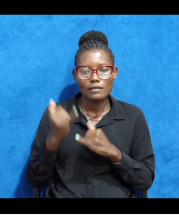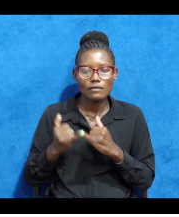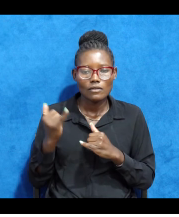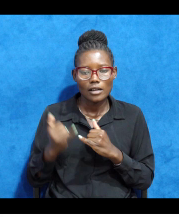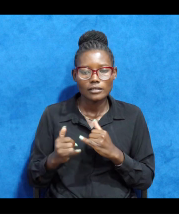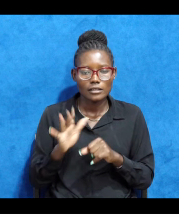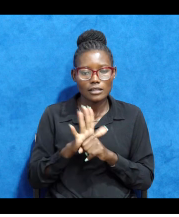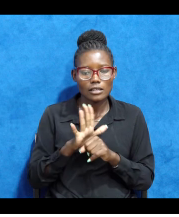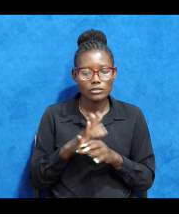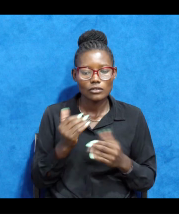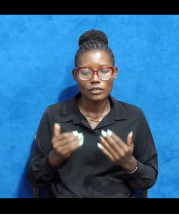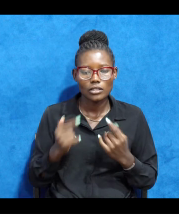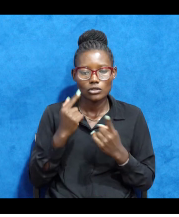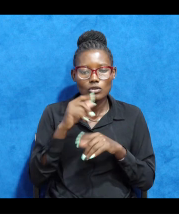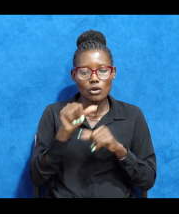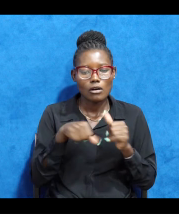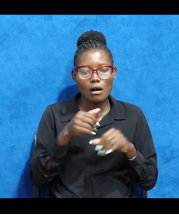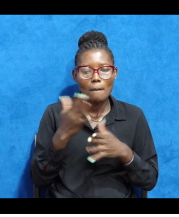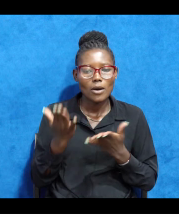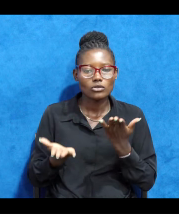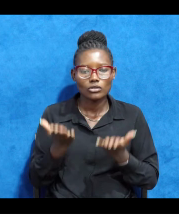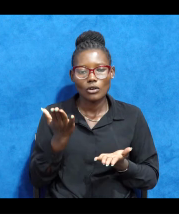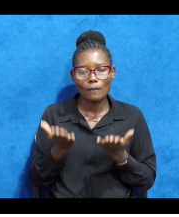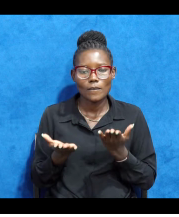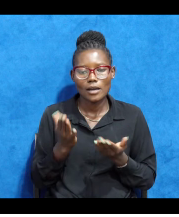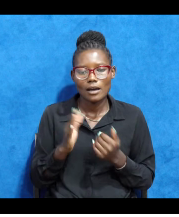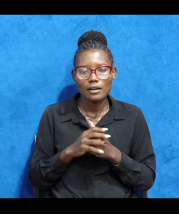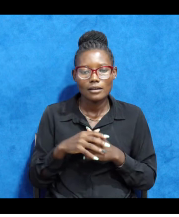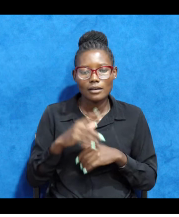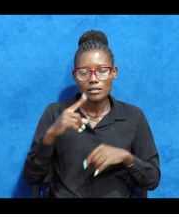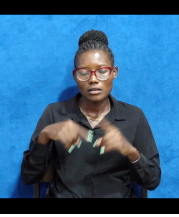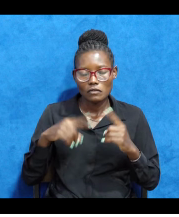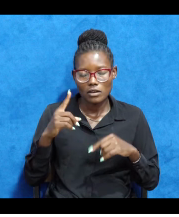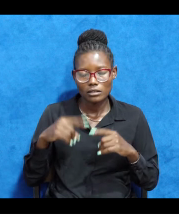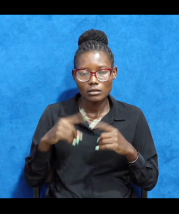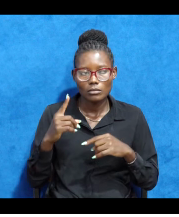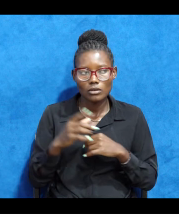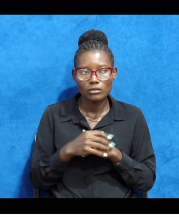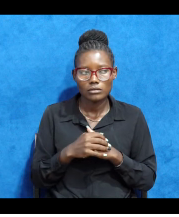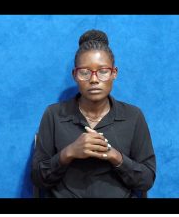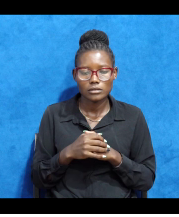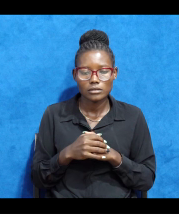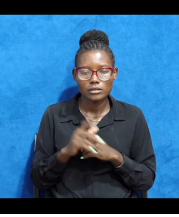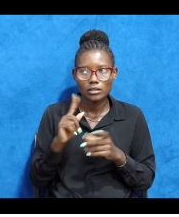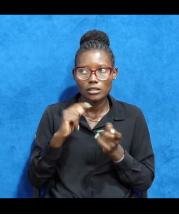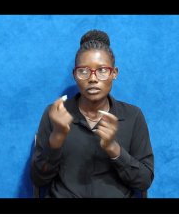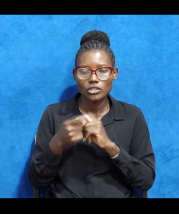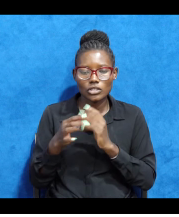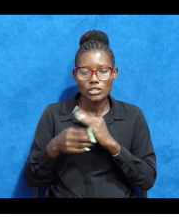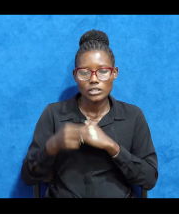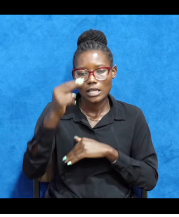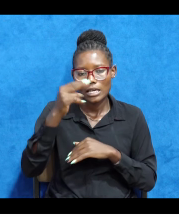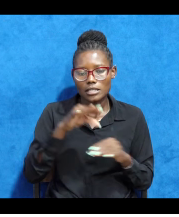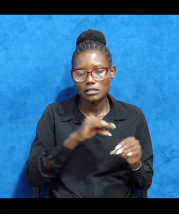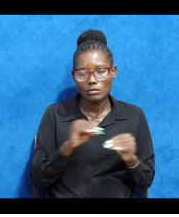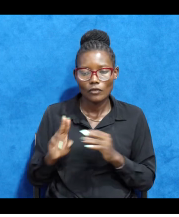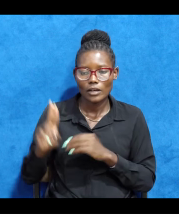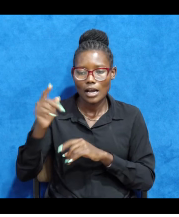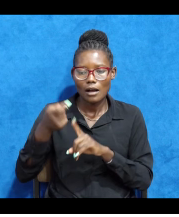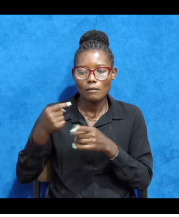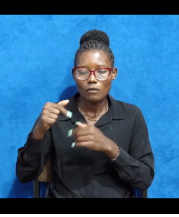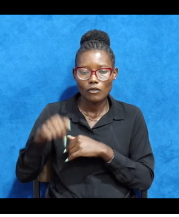have a couple of references here that are worth looking into. Some on how to do a needs analysis, some things on resisted sprints,